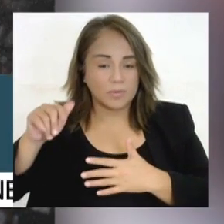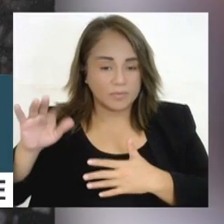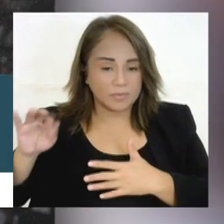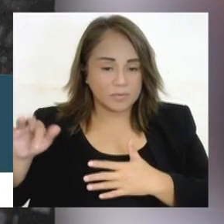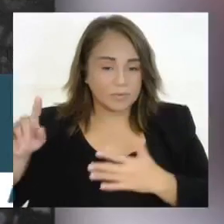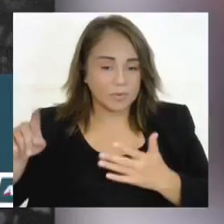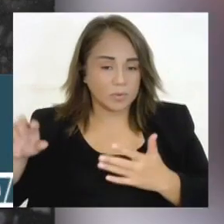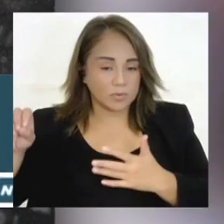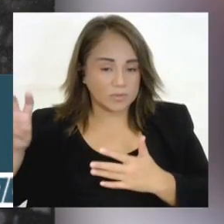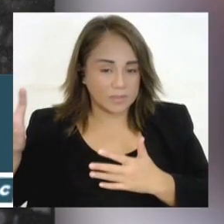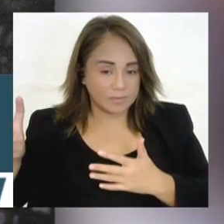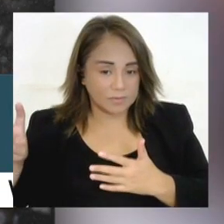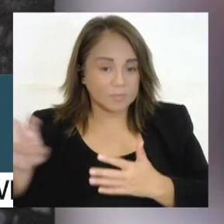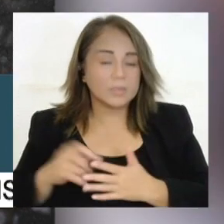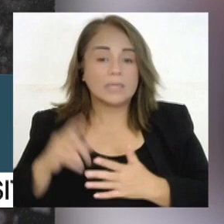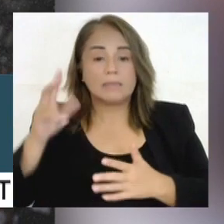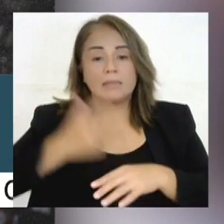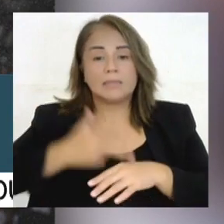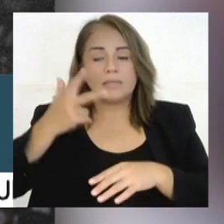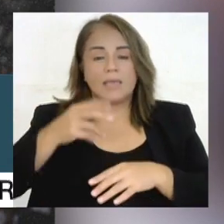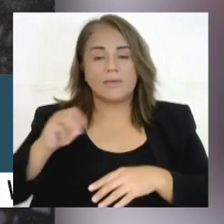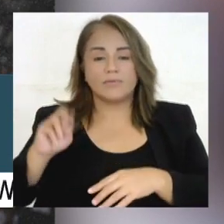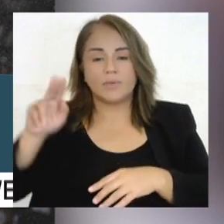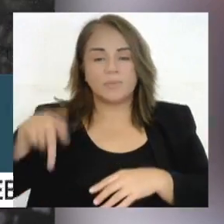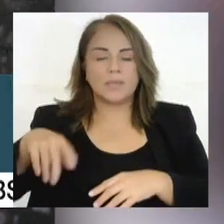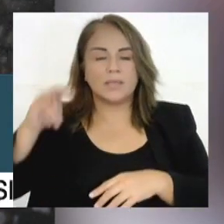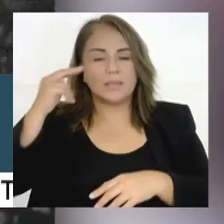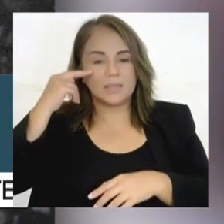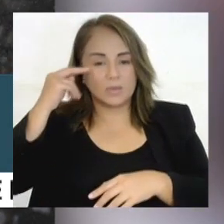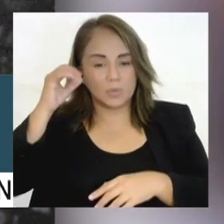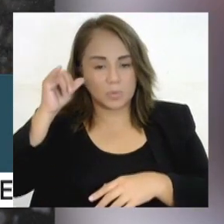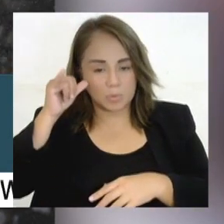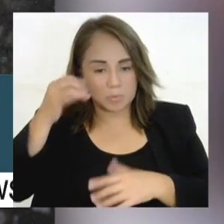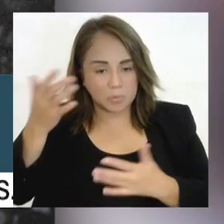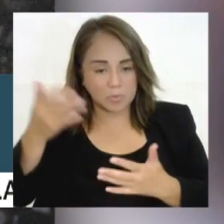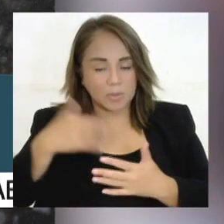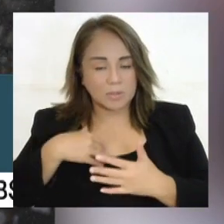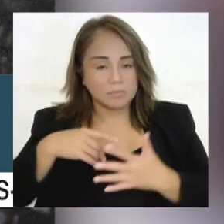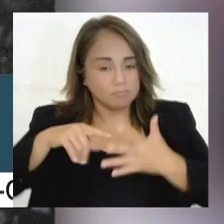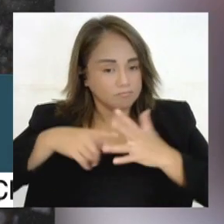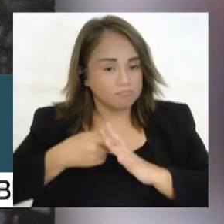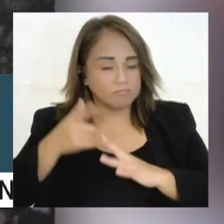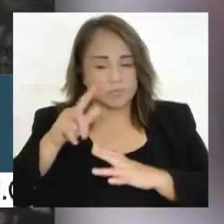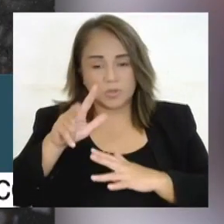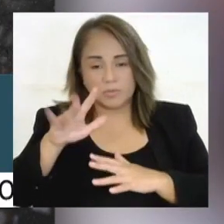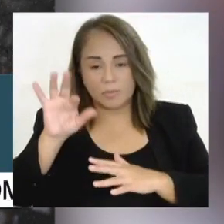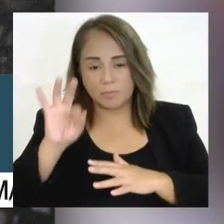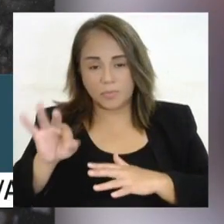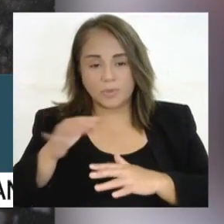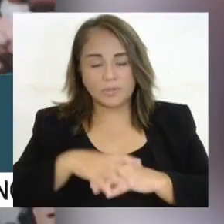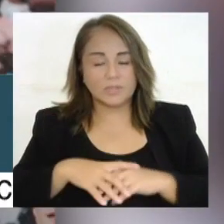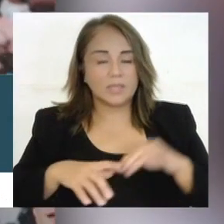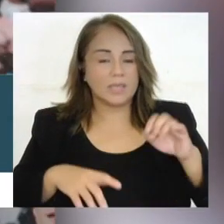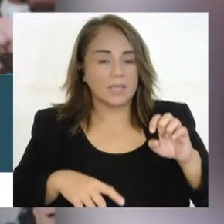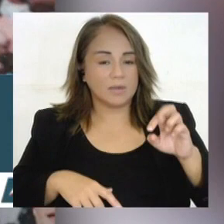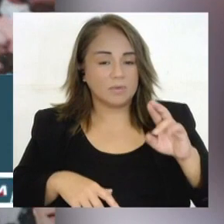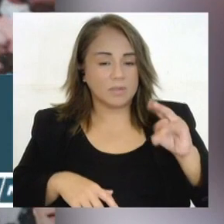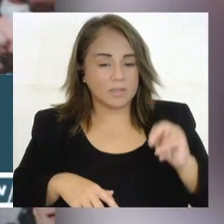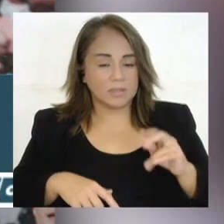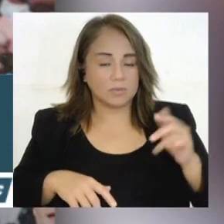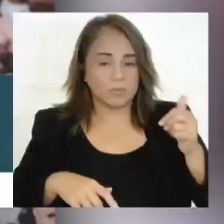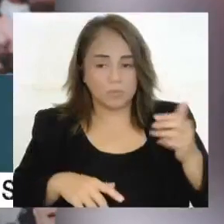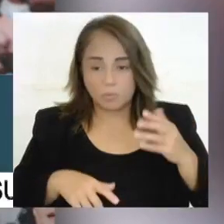4. Three-time MVP Nikola Jokic erupted for 35 points, while Aaron Gordon added 27